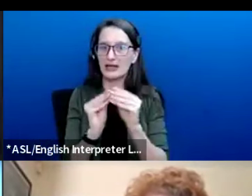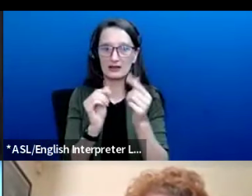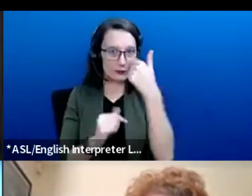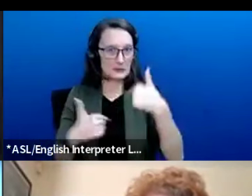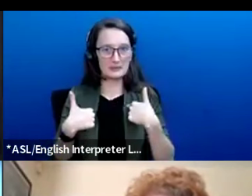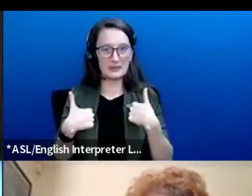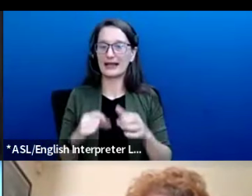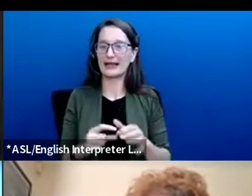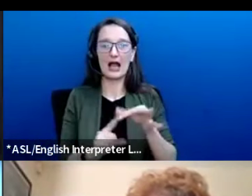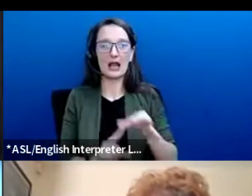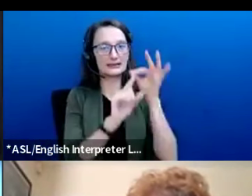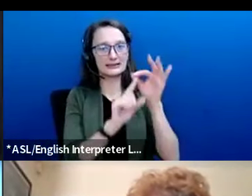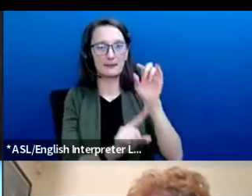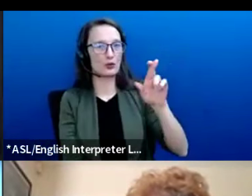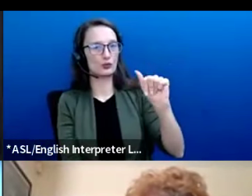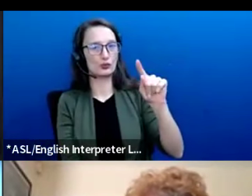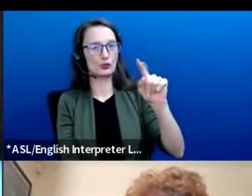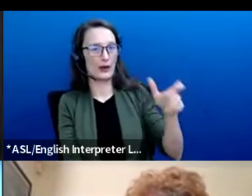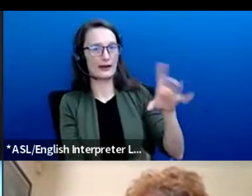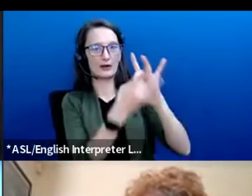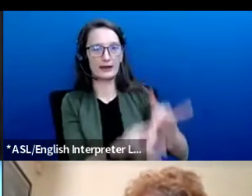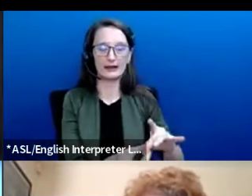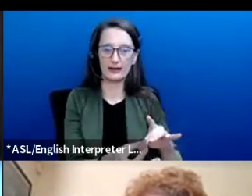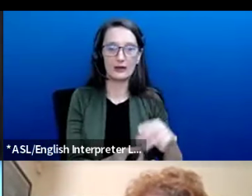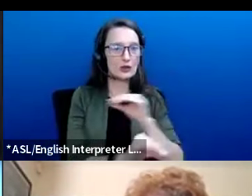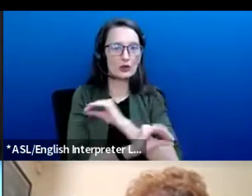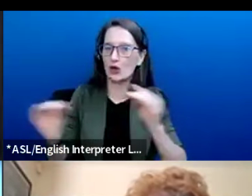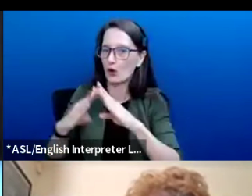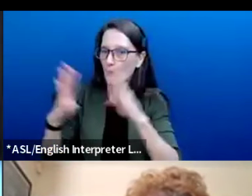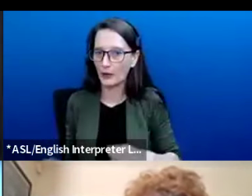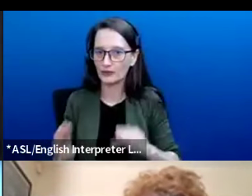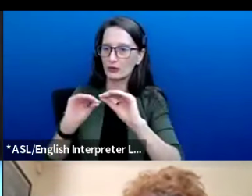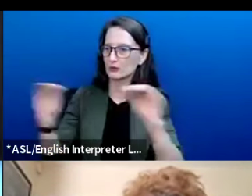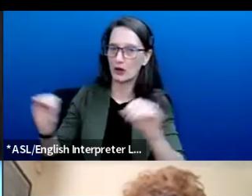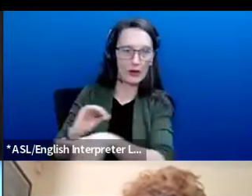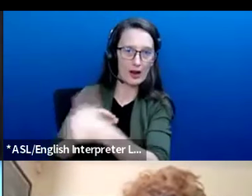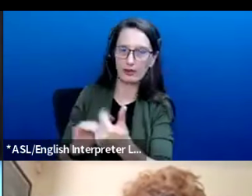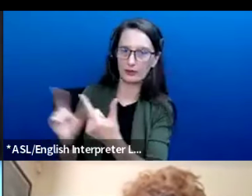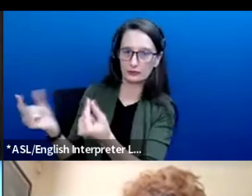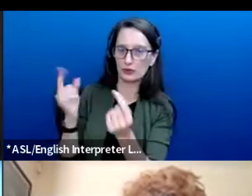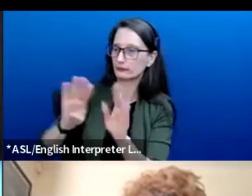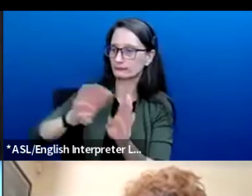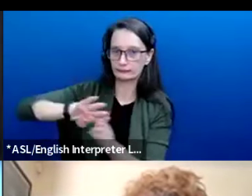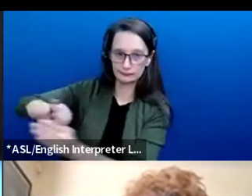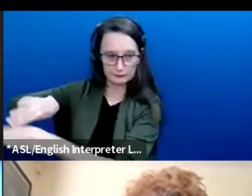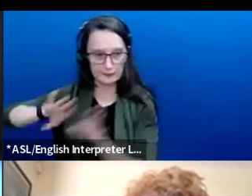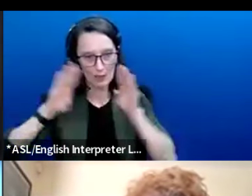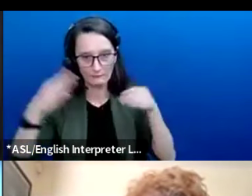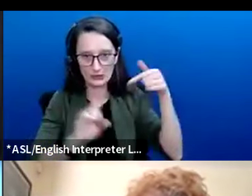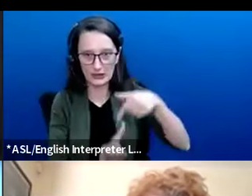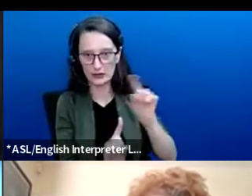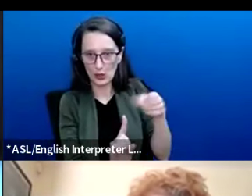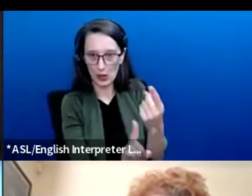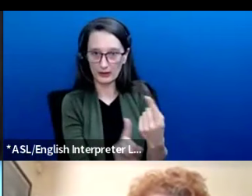to try to get as much of this taken care of over the next 2 weeks. We'll be updating folks on our progress right there at the end of May, and you'll